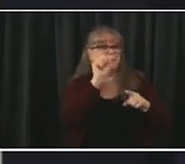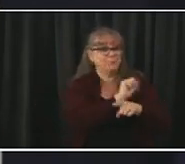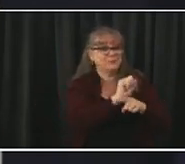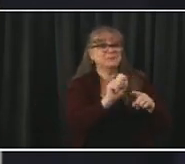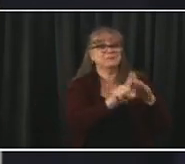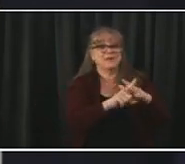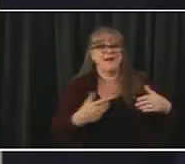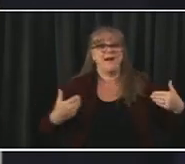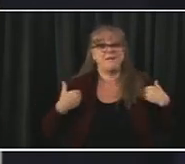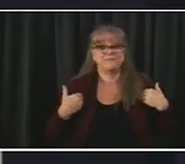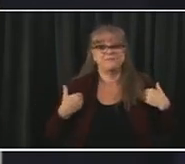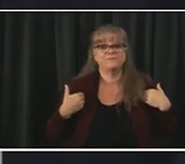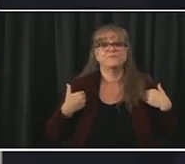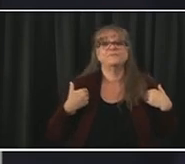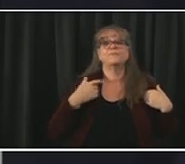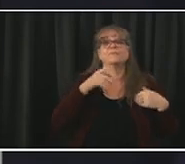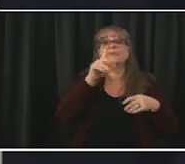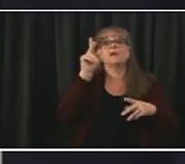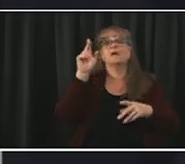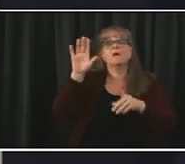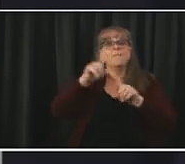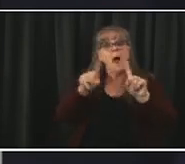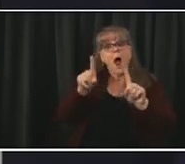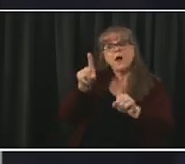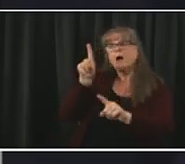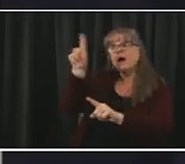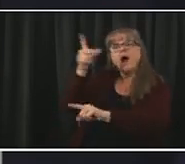We're at 358 hospitalizations. Wonderful news.